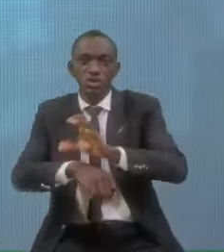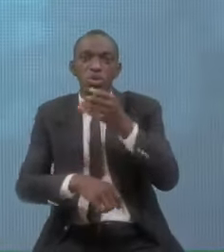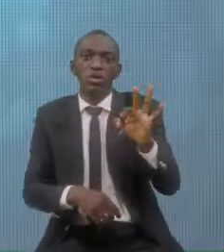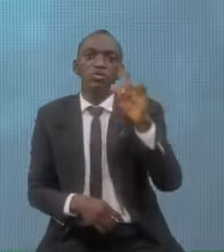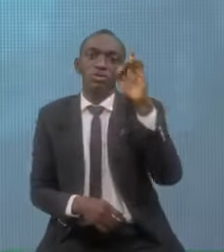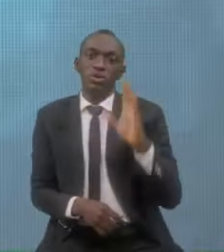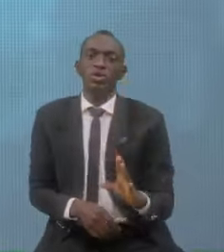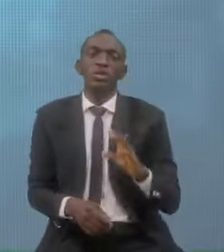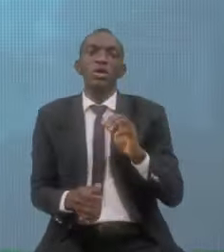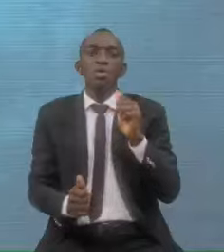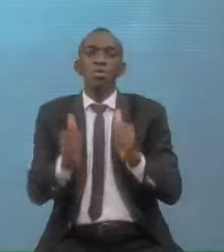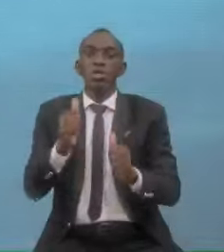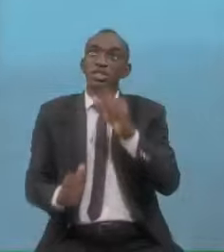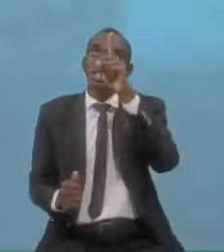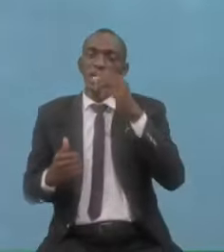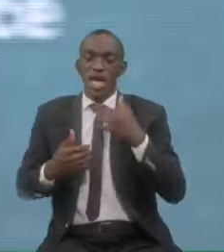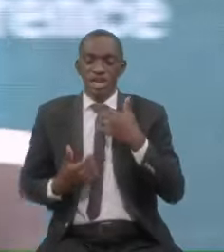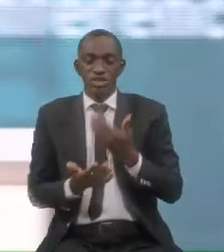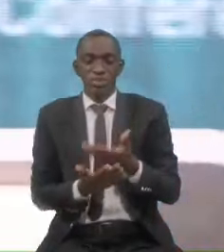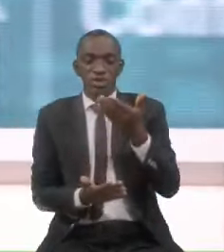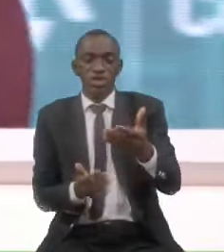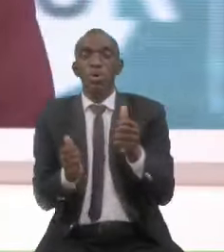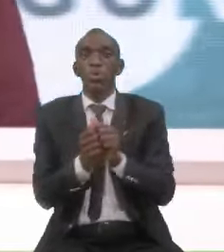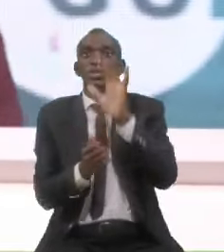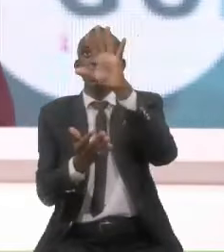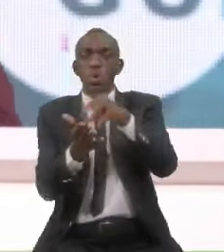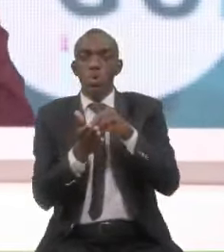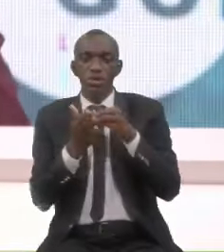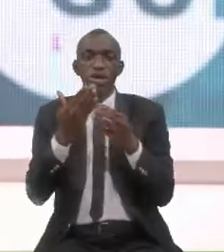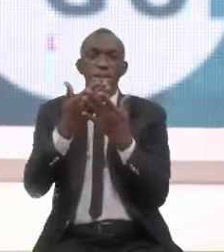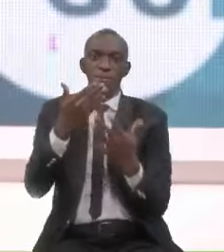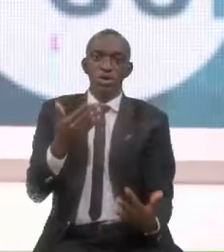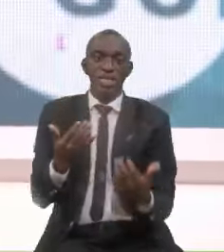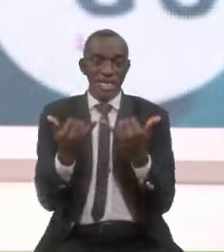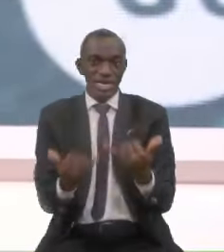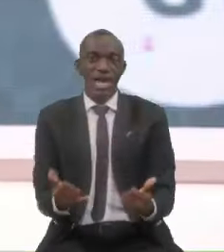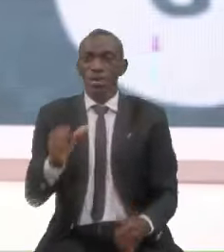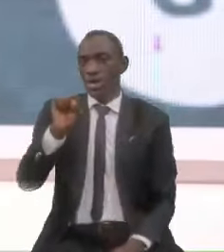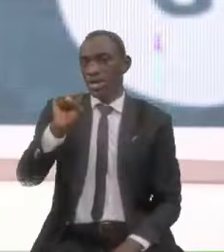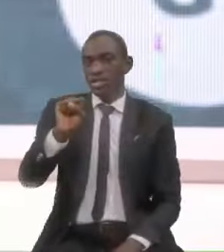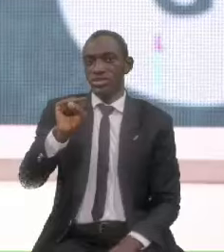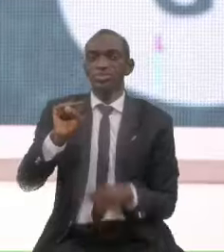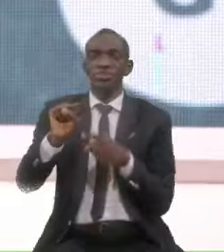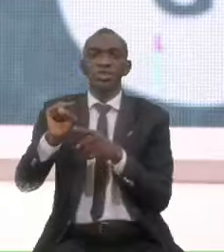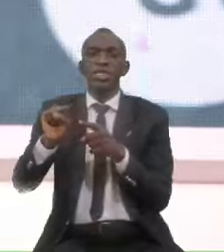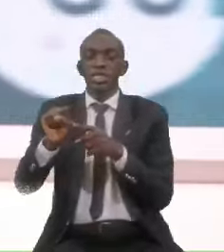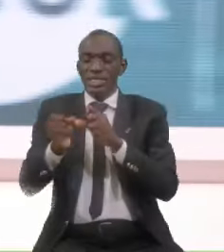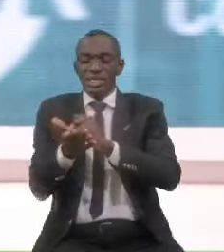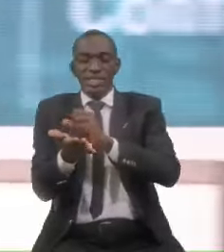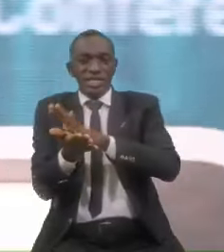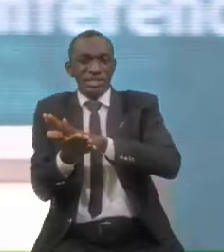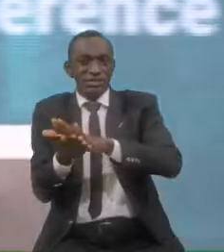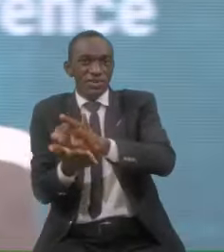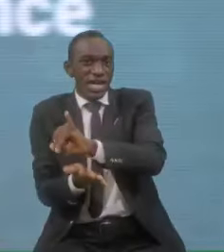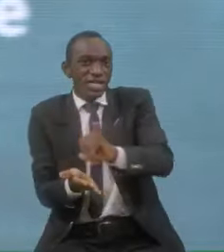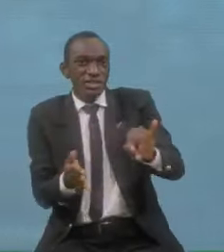has purchased with his own blood. I come to S now. Is the sanctifying spirit. In